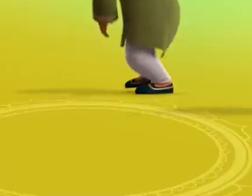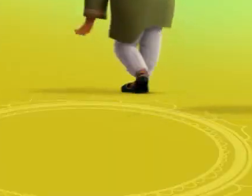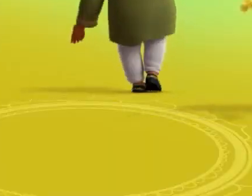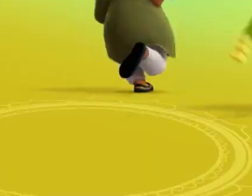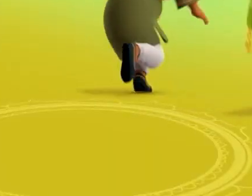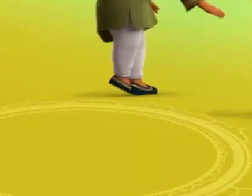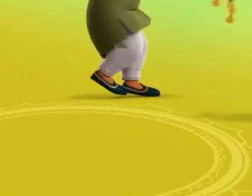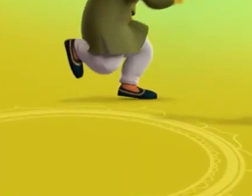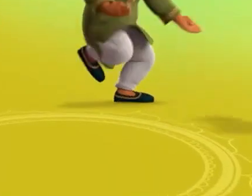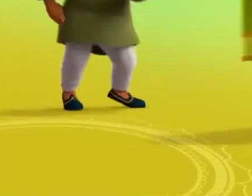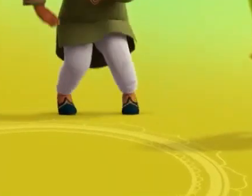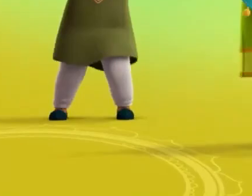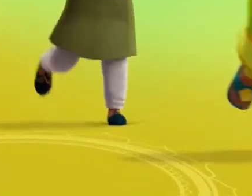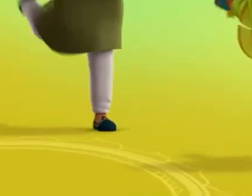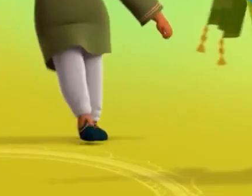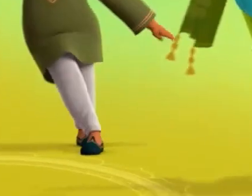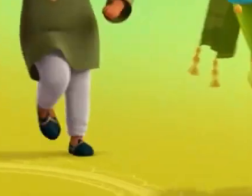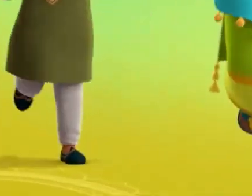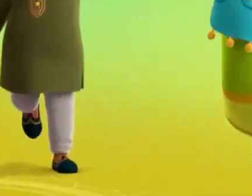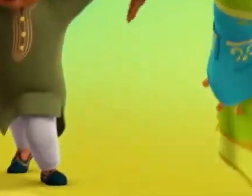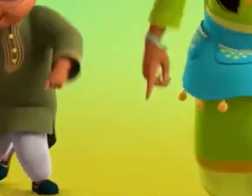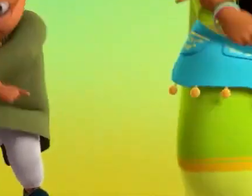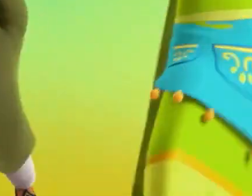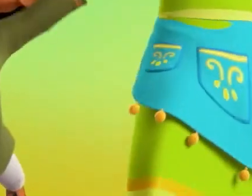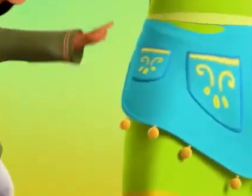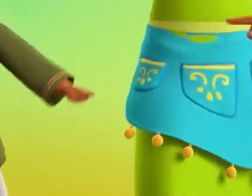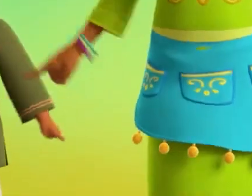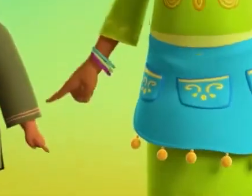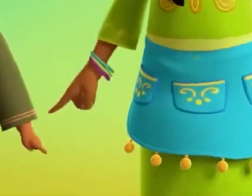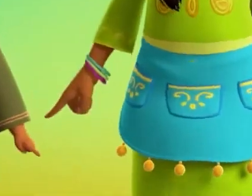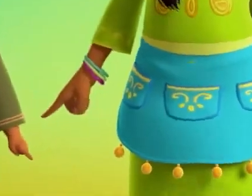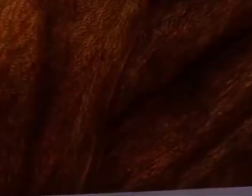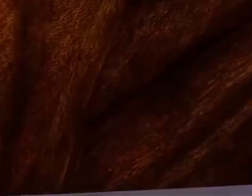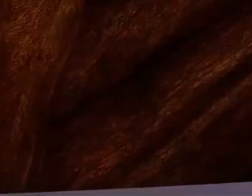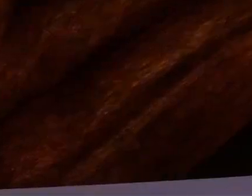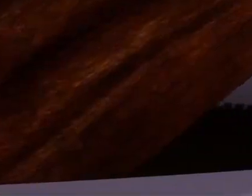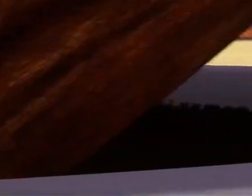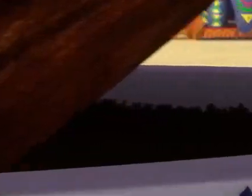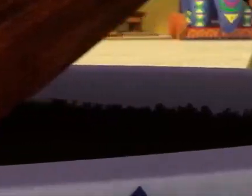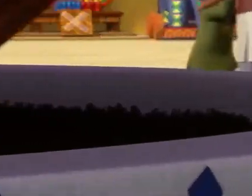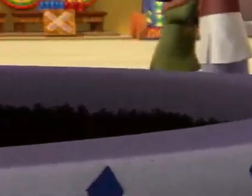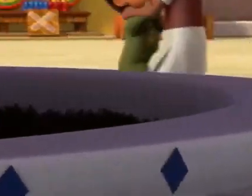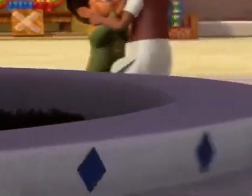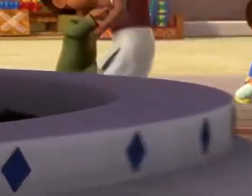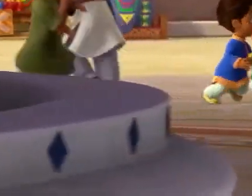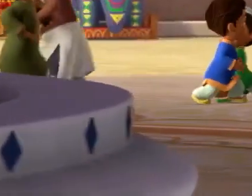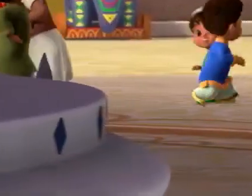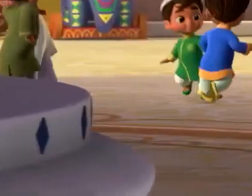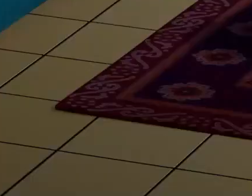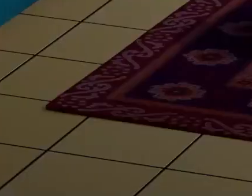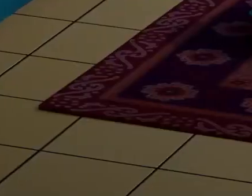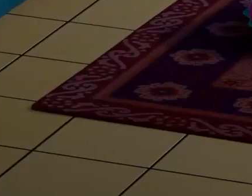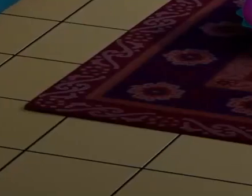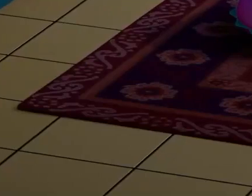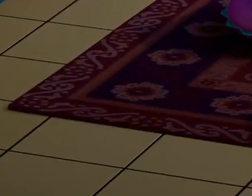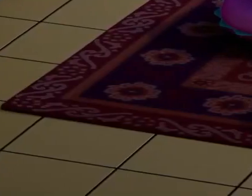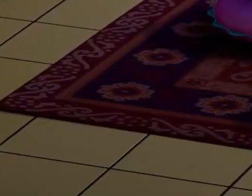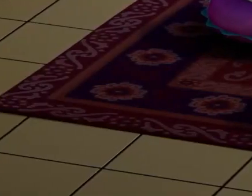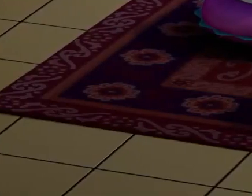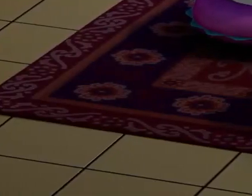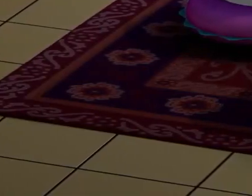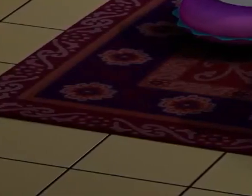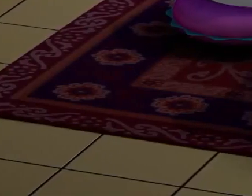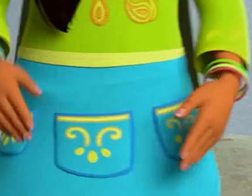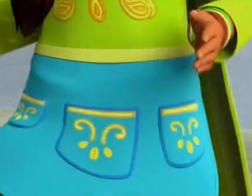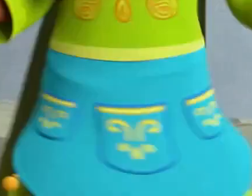say Eid Mubarak, time to celebrate. Eid Mubarak, share a feast with